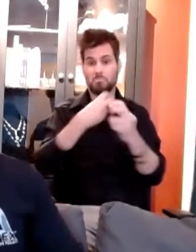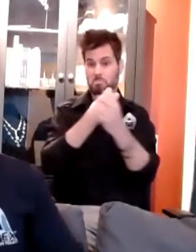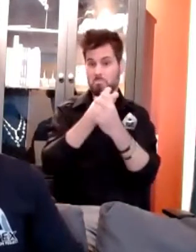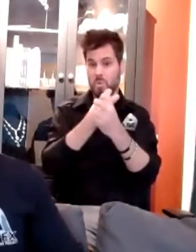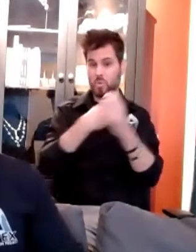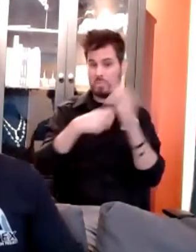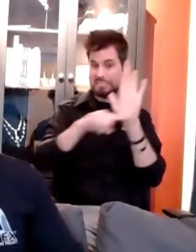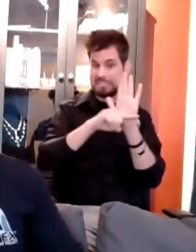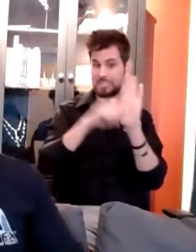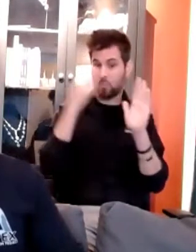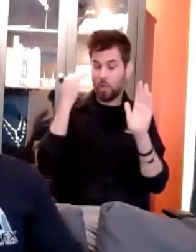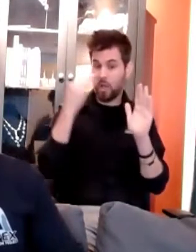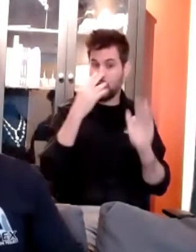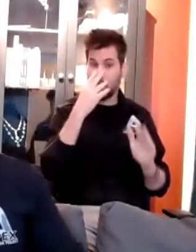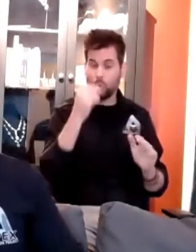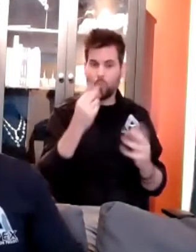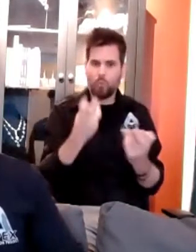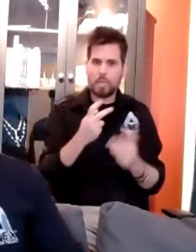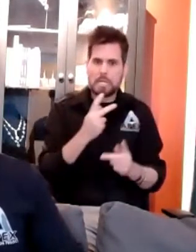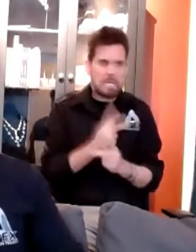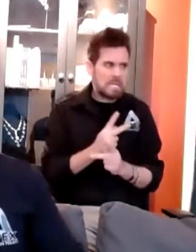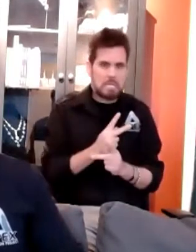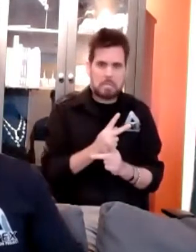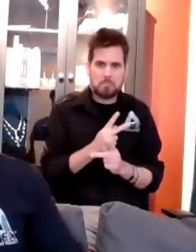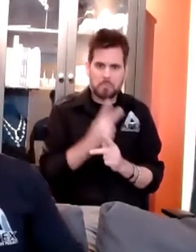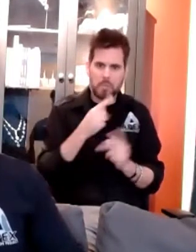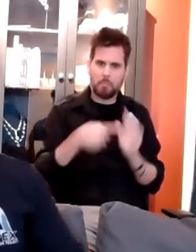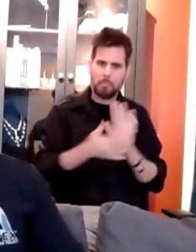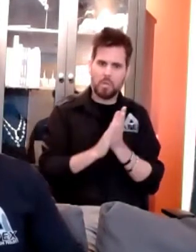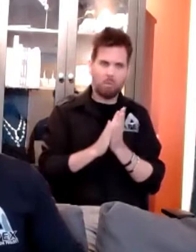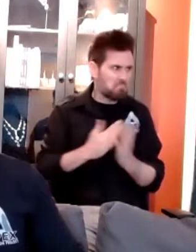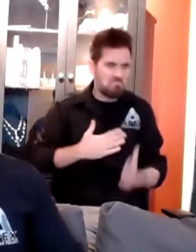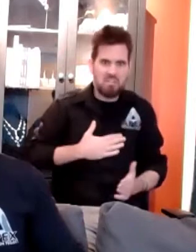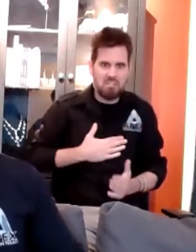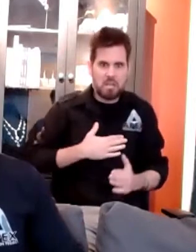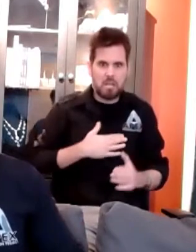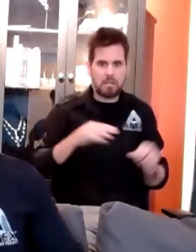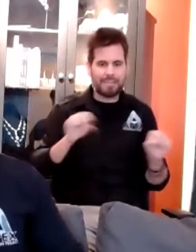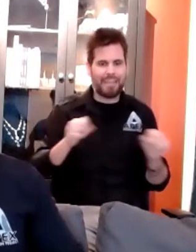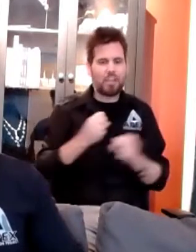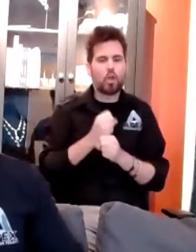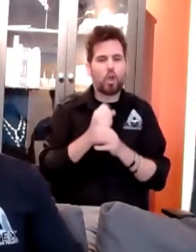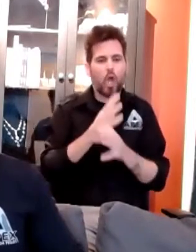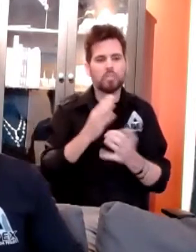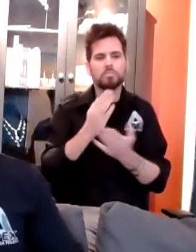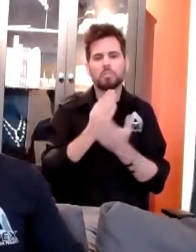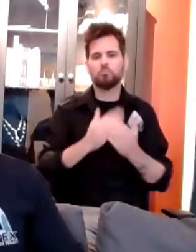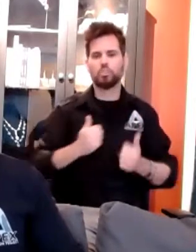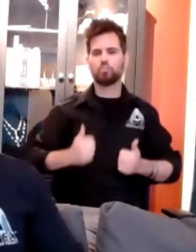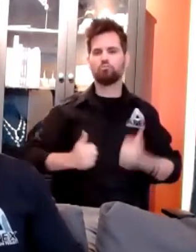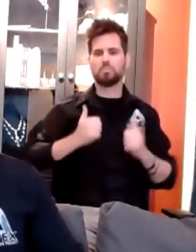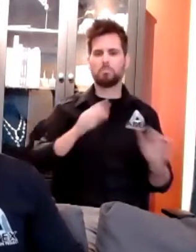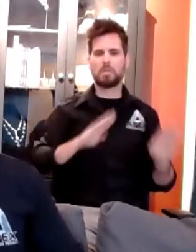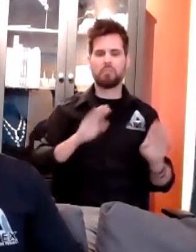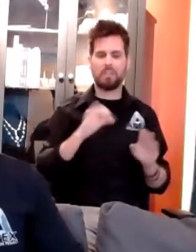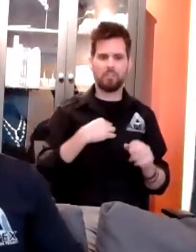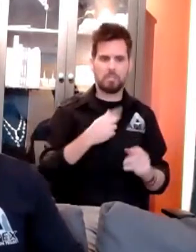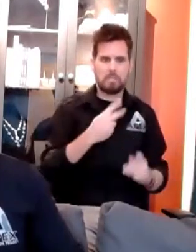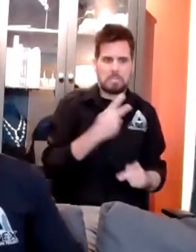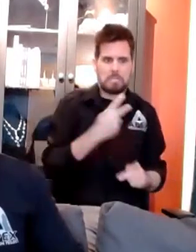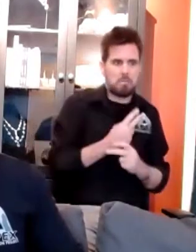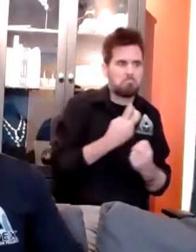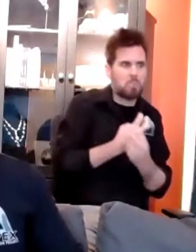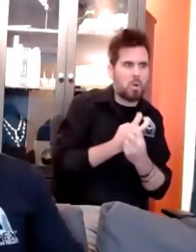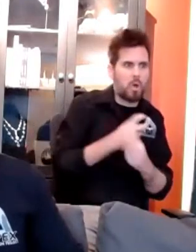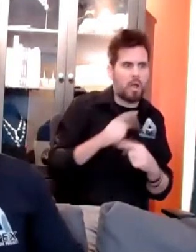which can cause, unsafe behavior with each other sometimes or with us. So